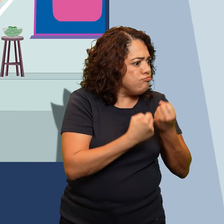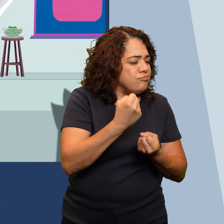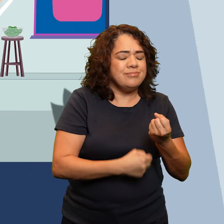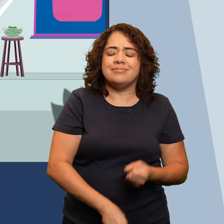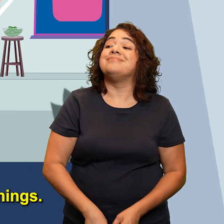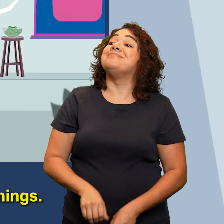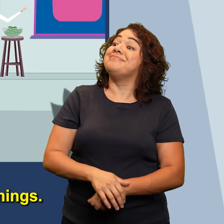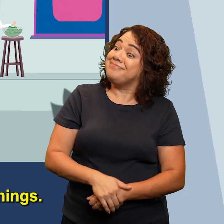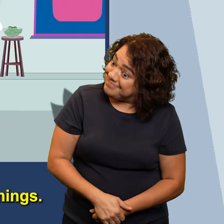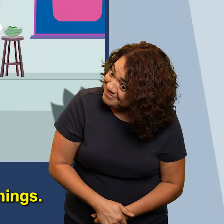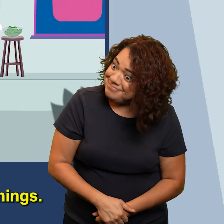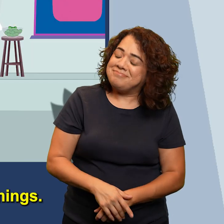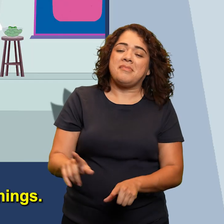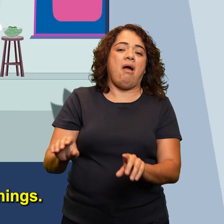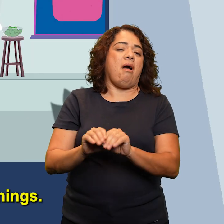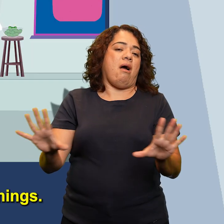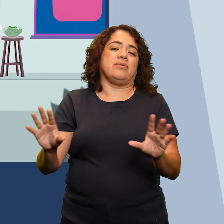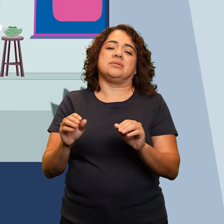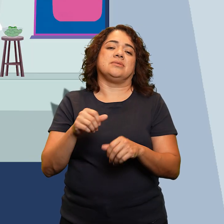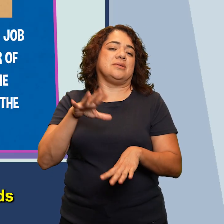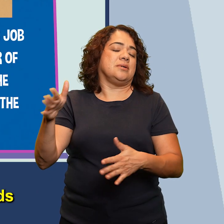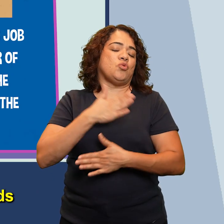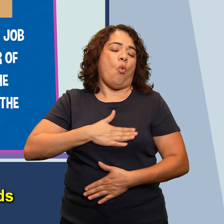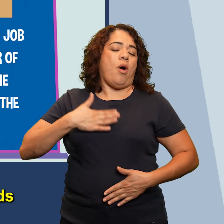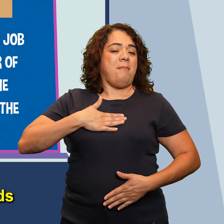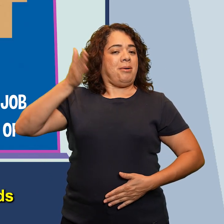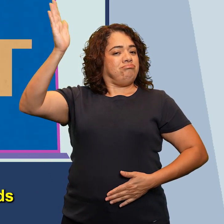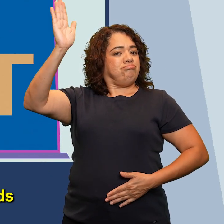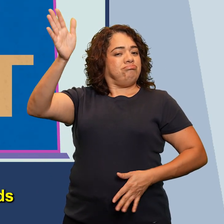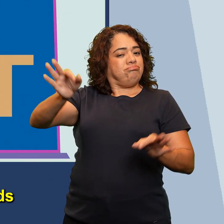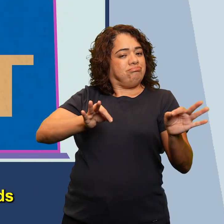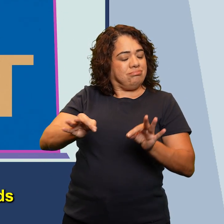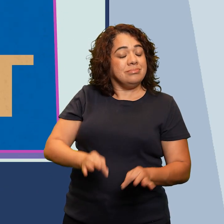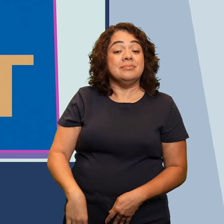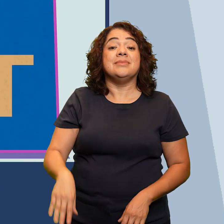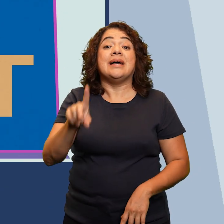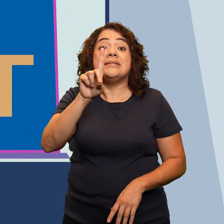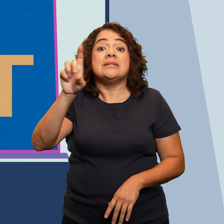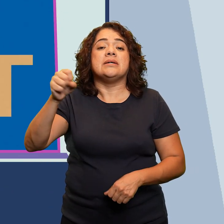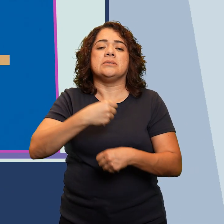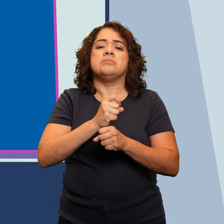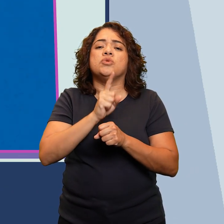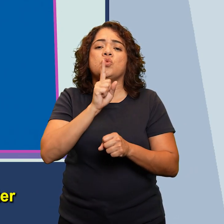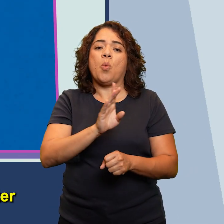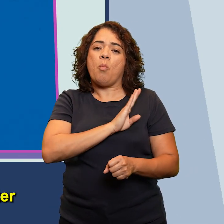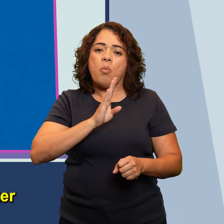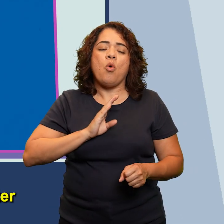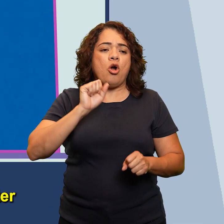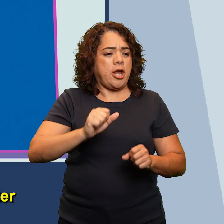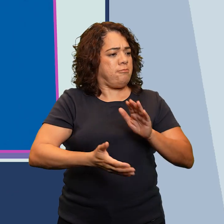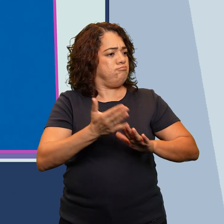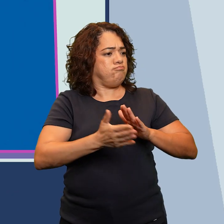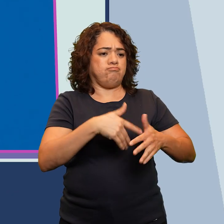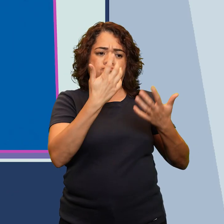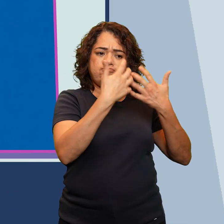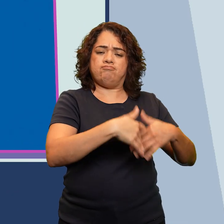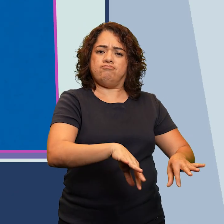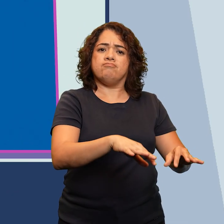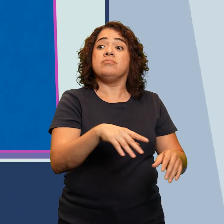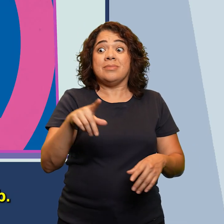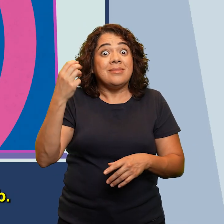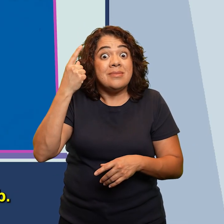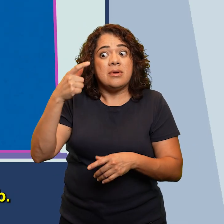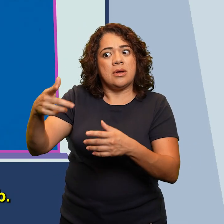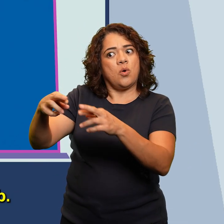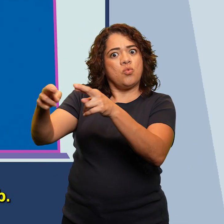again, Maya. You clearly loved my other trainings. DDS also makes sure boards can fulfill their function. And while the regional center staff work